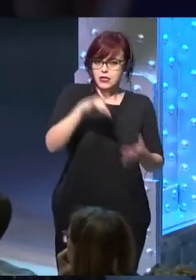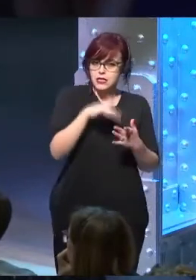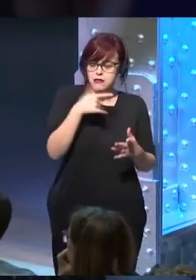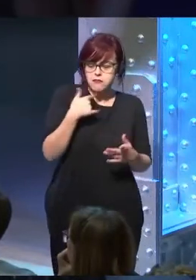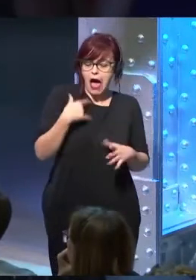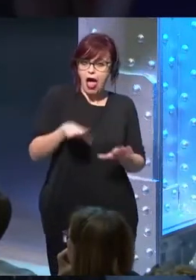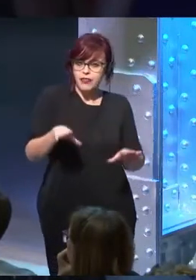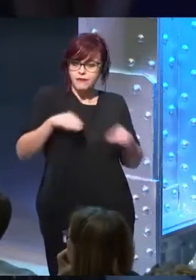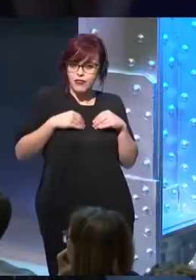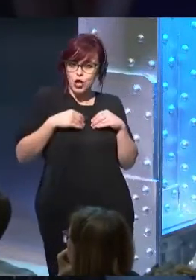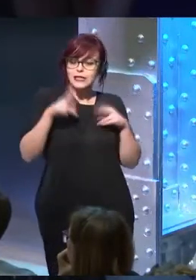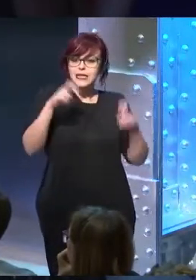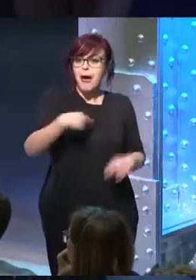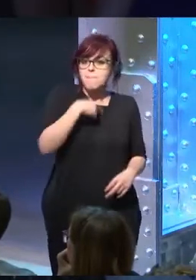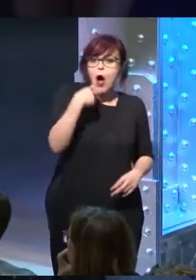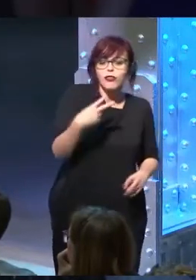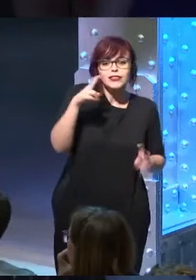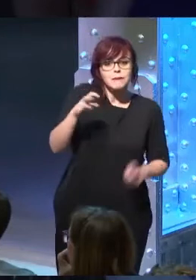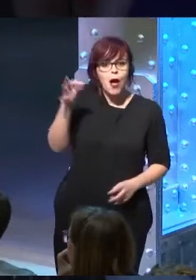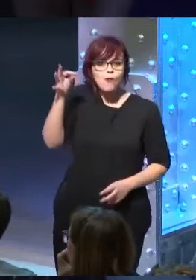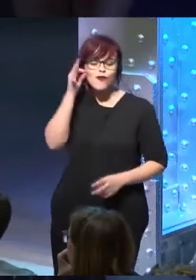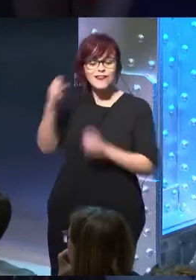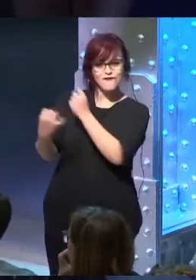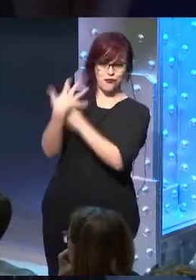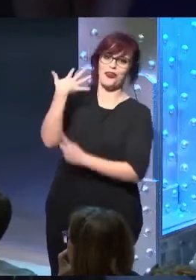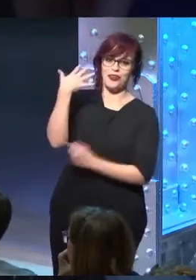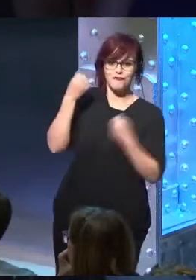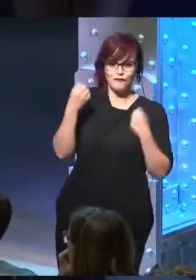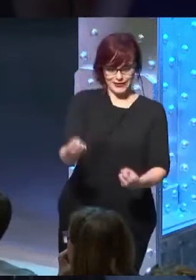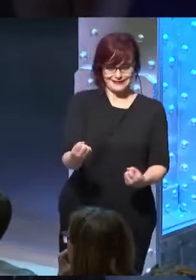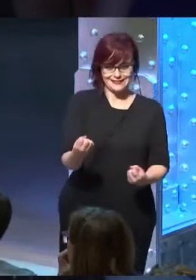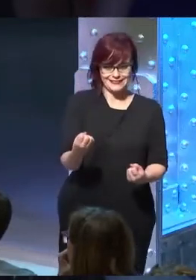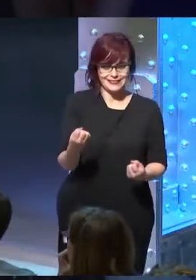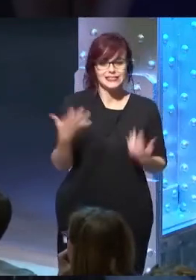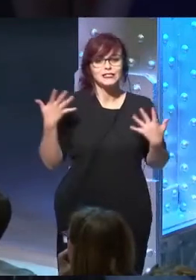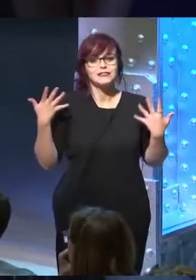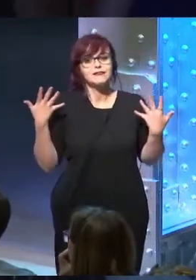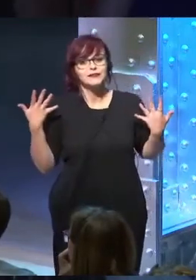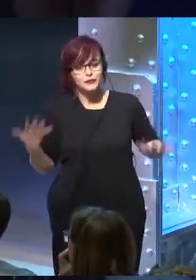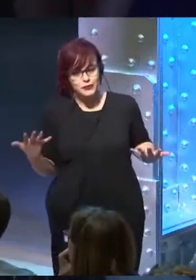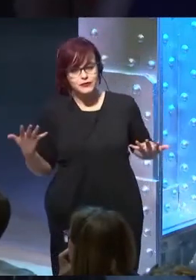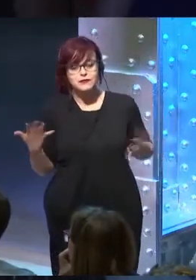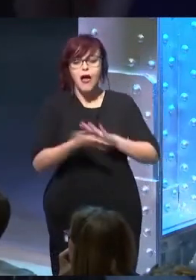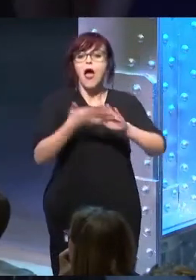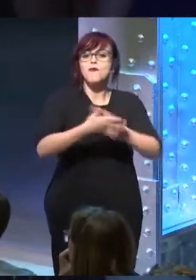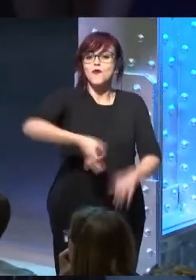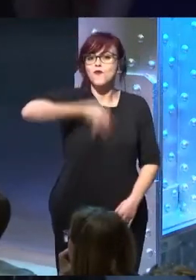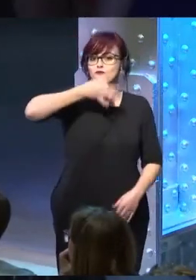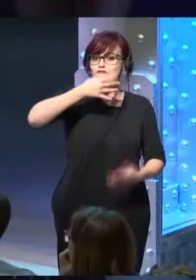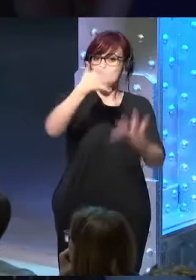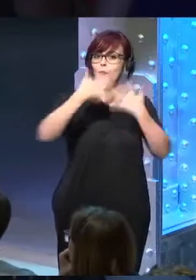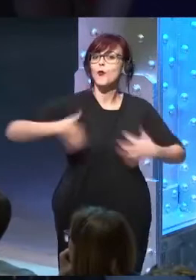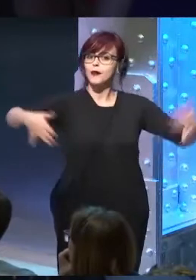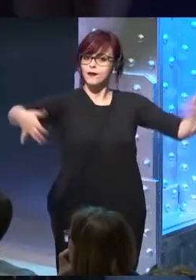women. What I mean here is that public speaking and oratory was